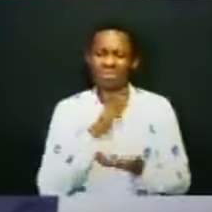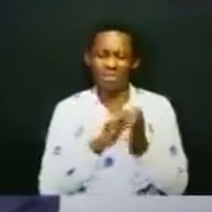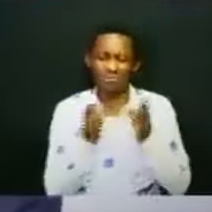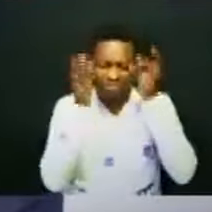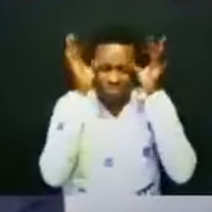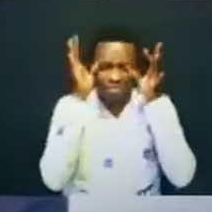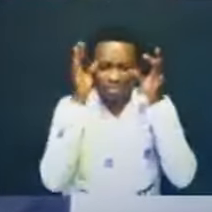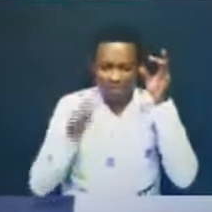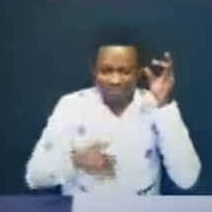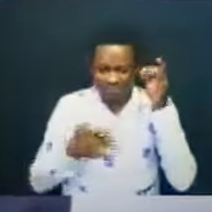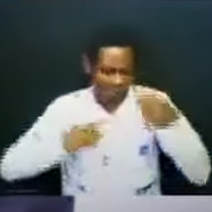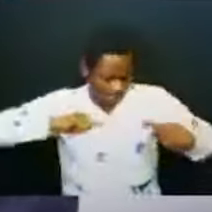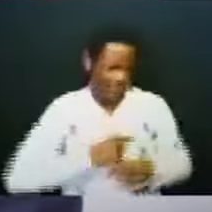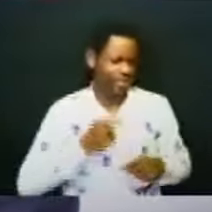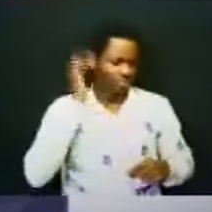Like